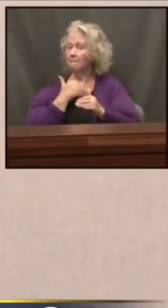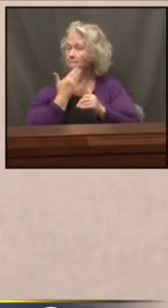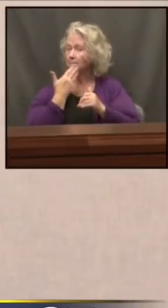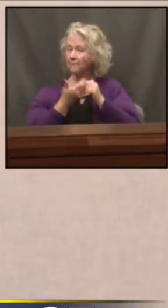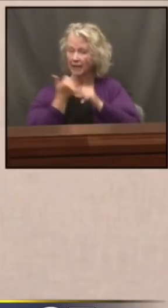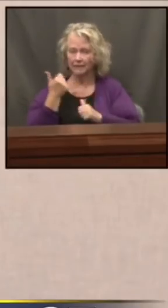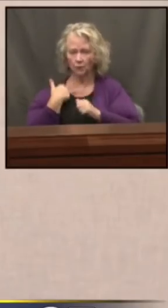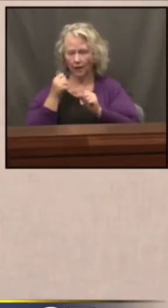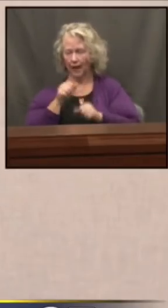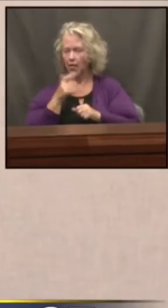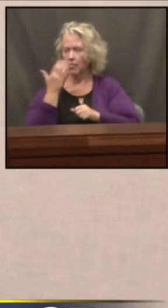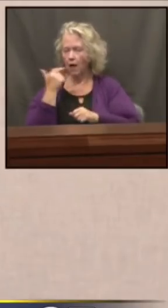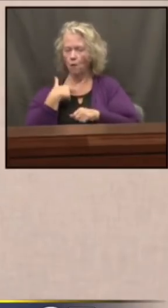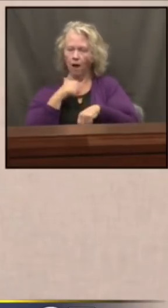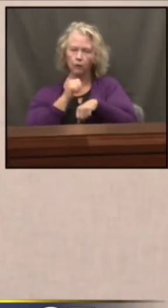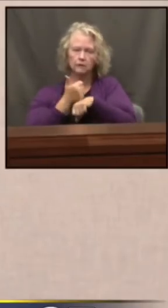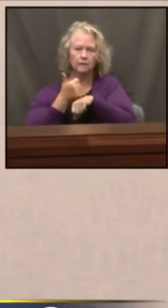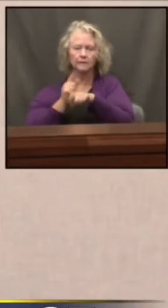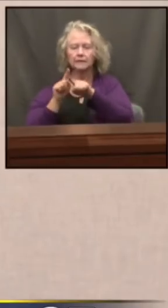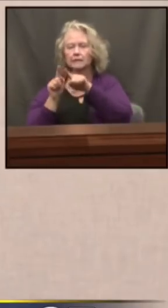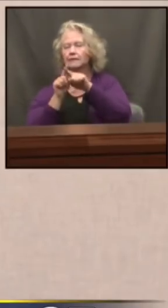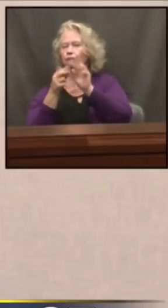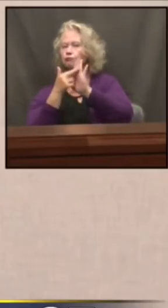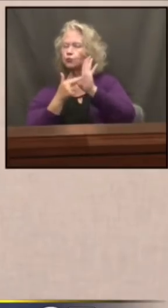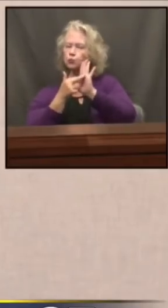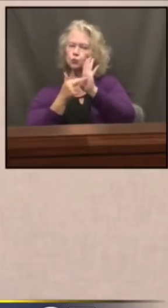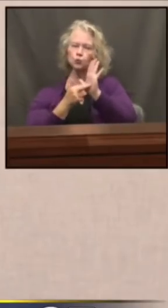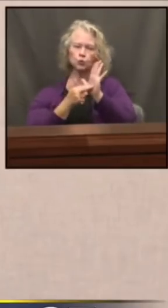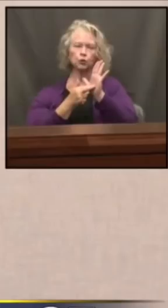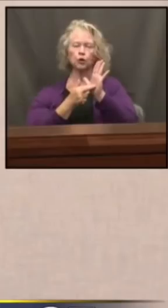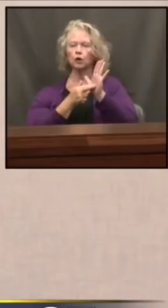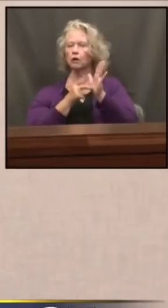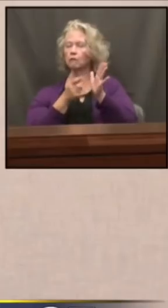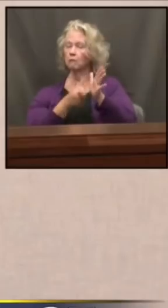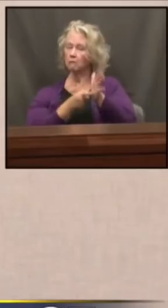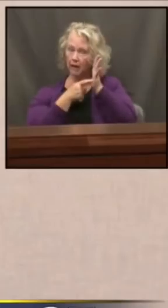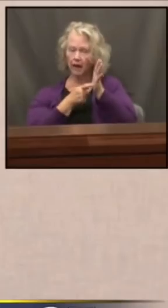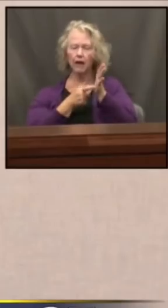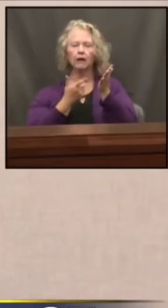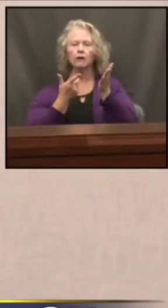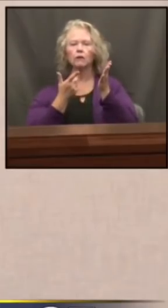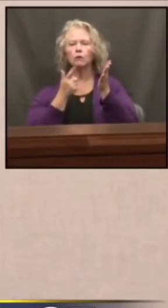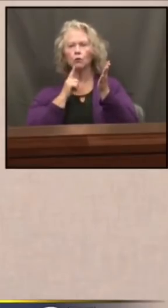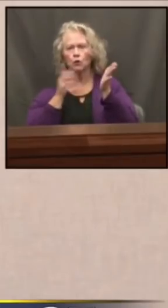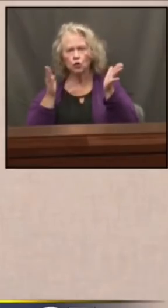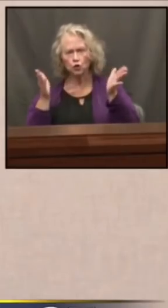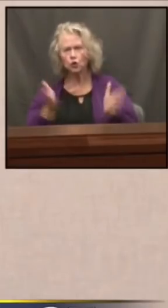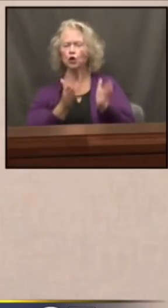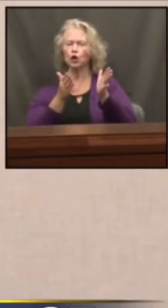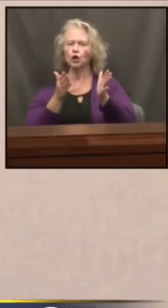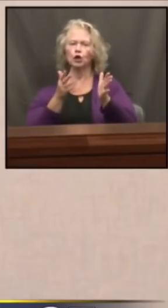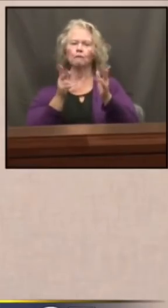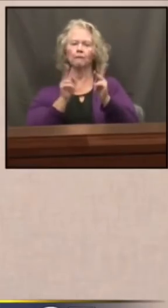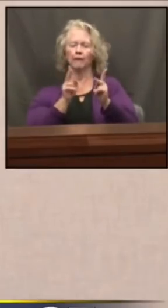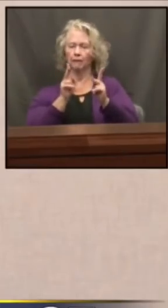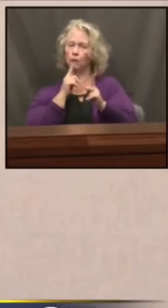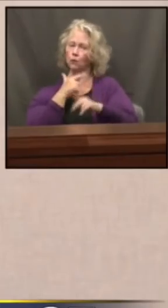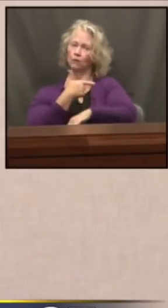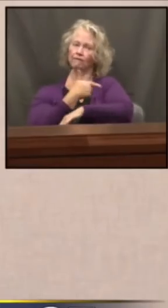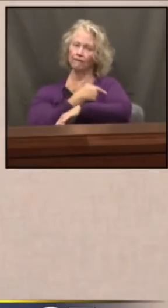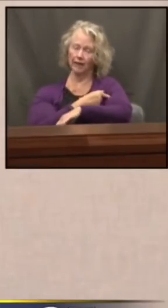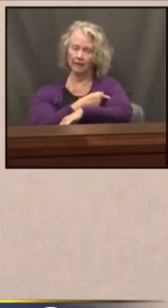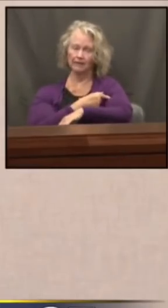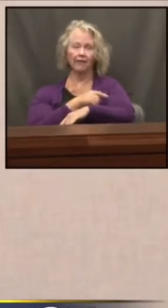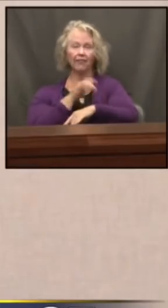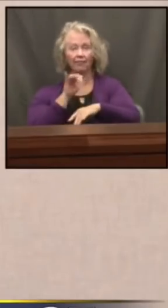all these different measures in place right now, with mandates being one of them, to try to encourage people to get vaccinated, because